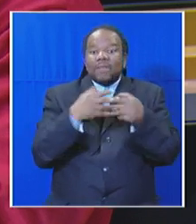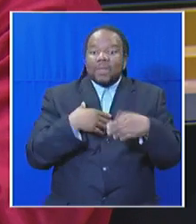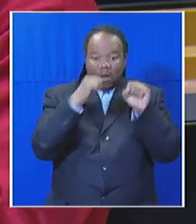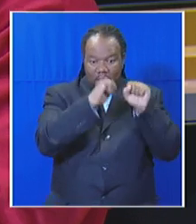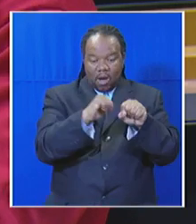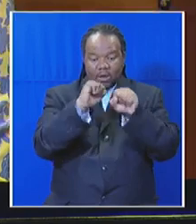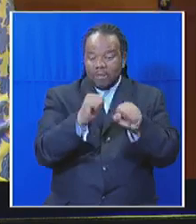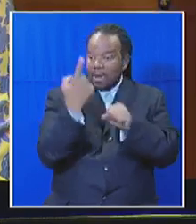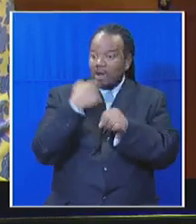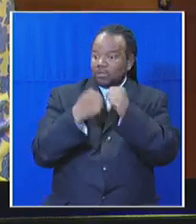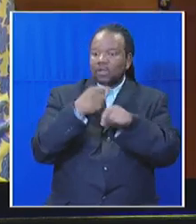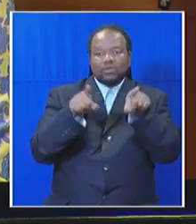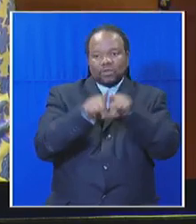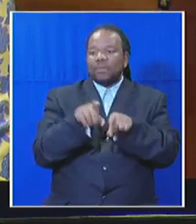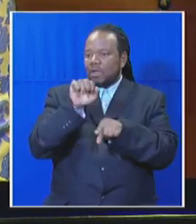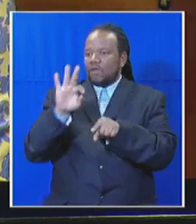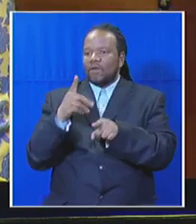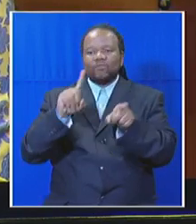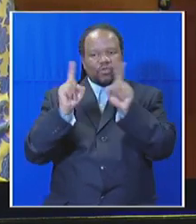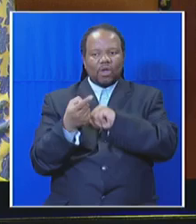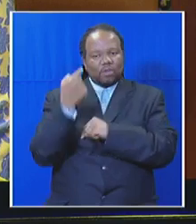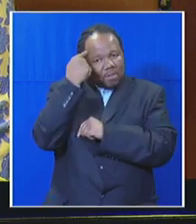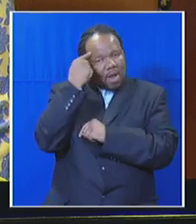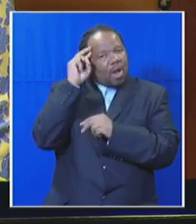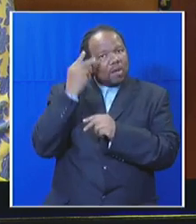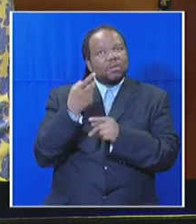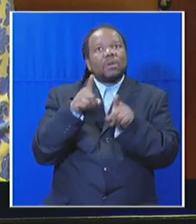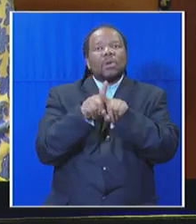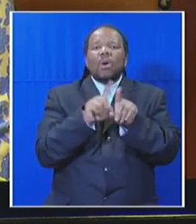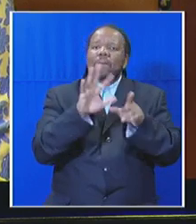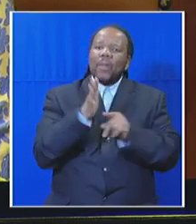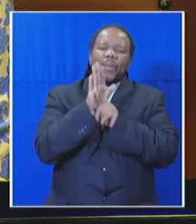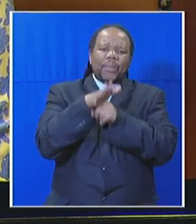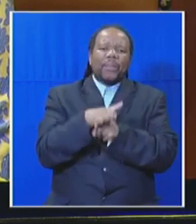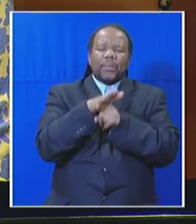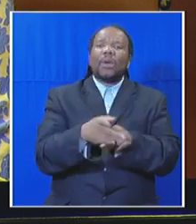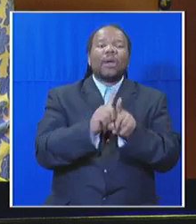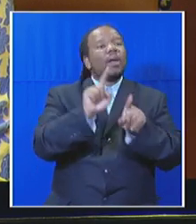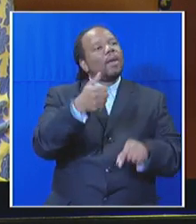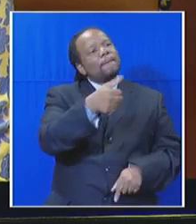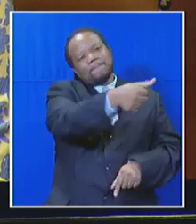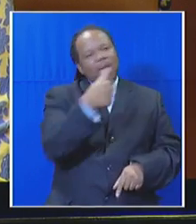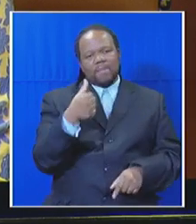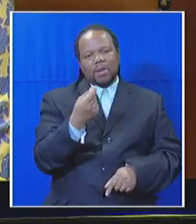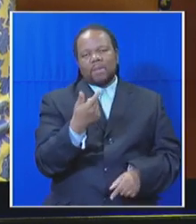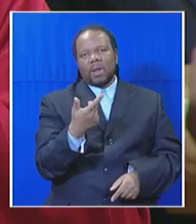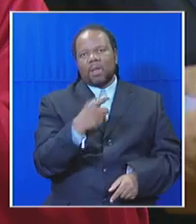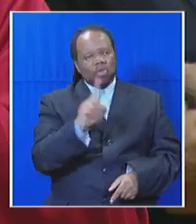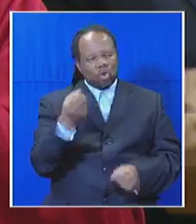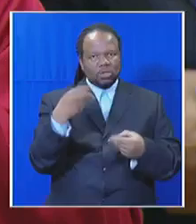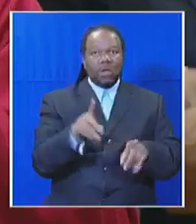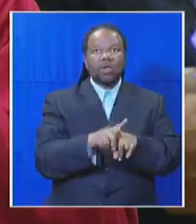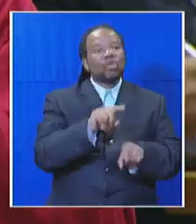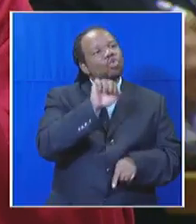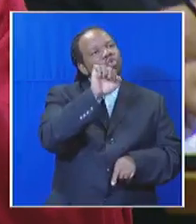had last year. It's a new Honorable era. Dozy, please We know take you are your colluding seat. to suppress, pay back the money. Must not be smart with us here. You change your